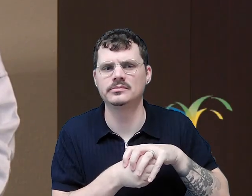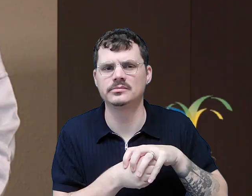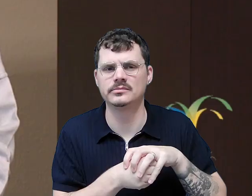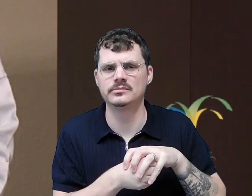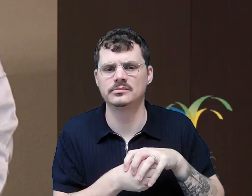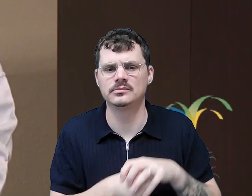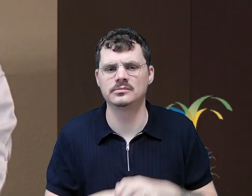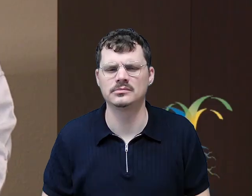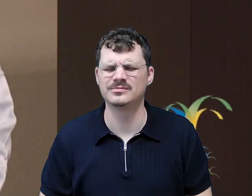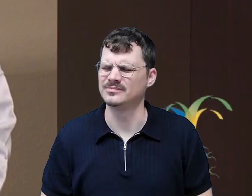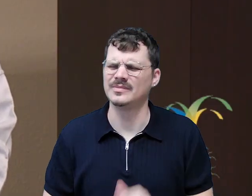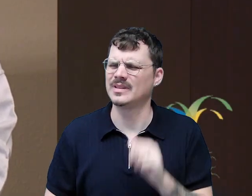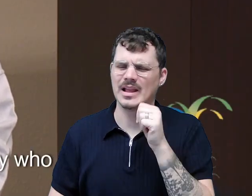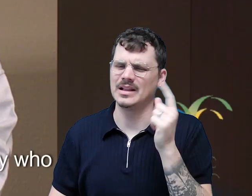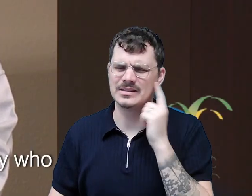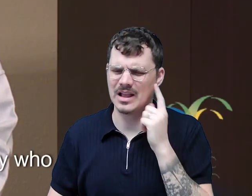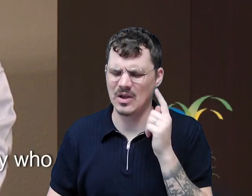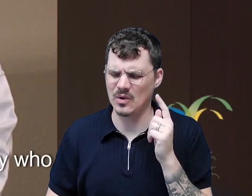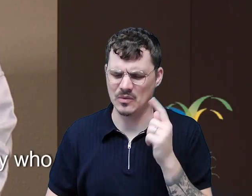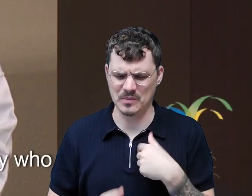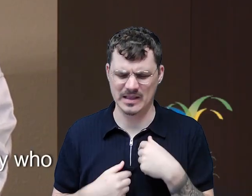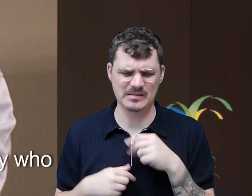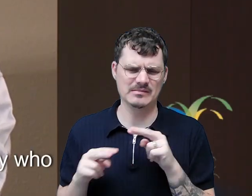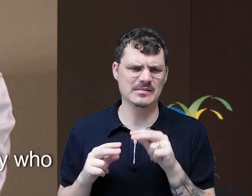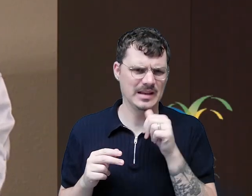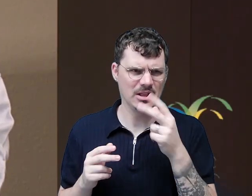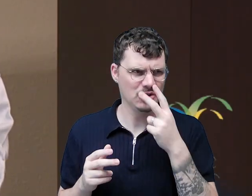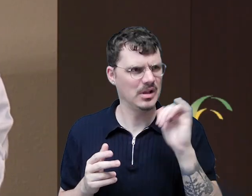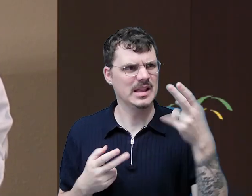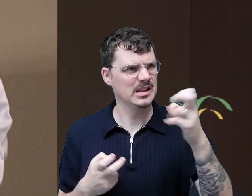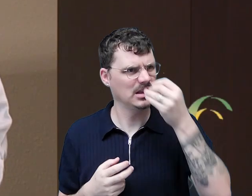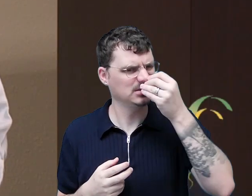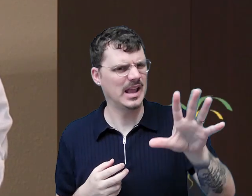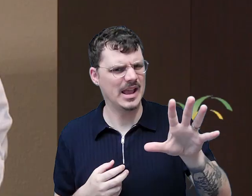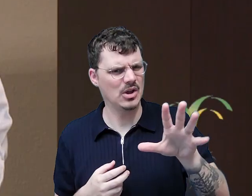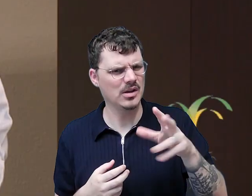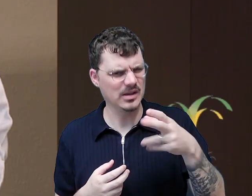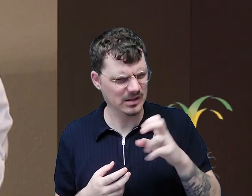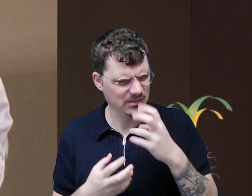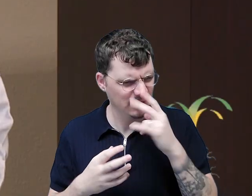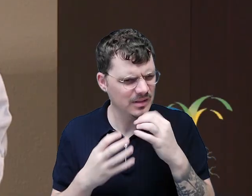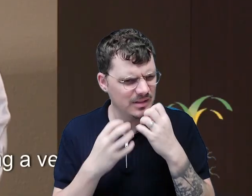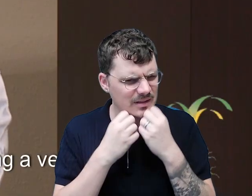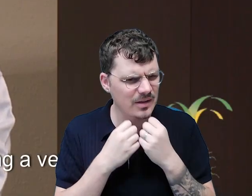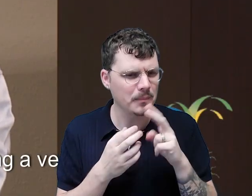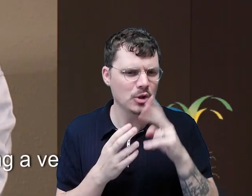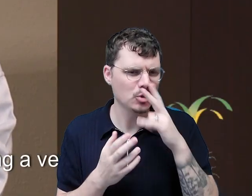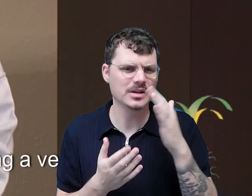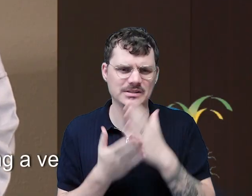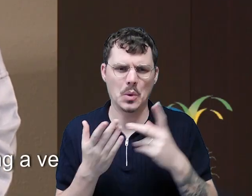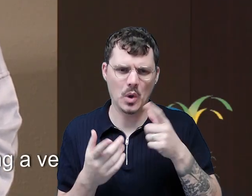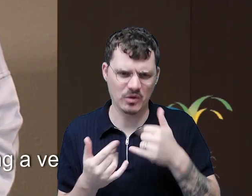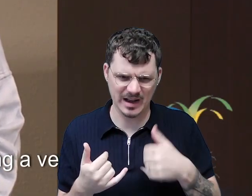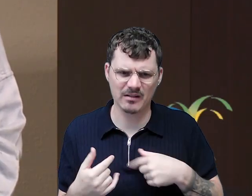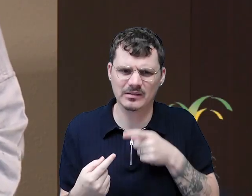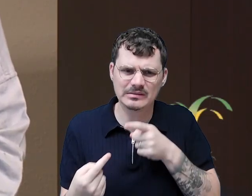control. That doesn't sound like somebody who doesn't care, does it? It does sound like somebody